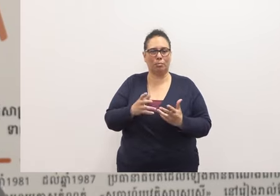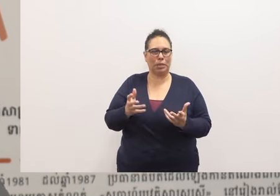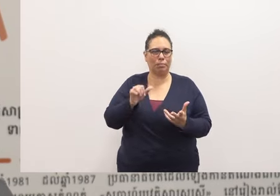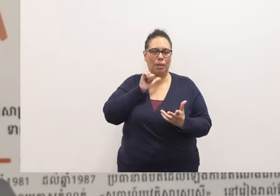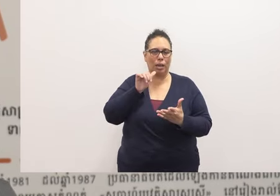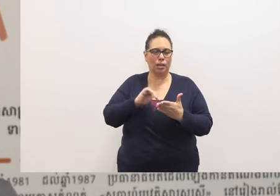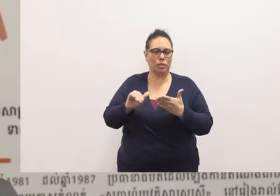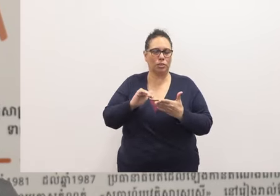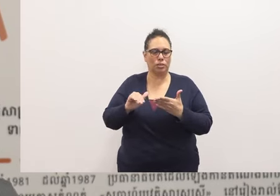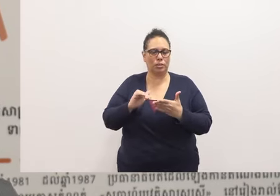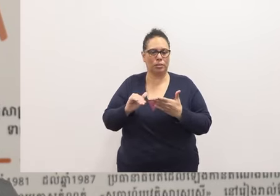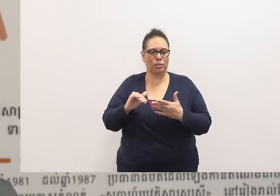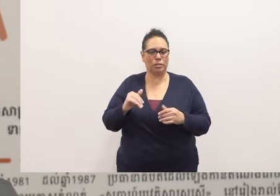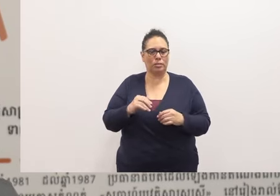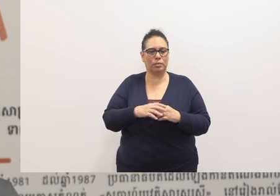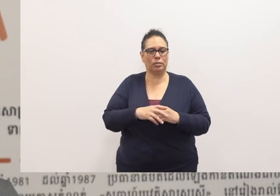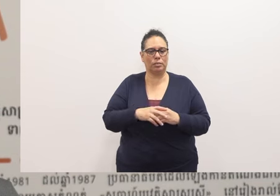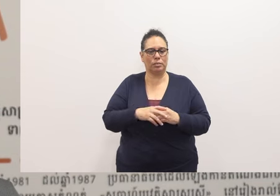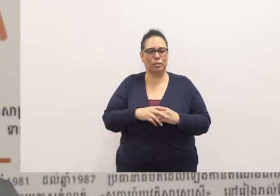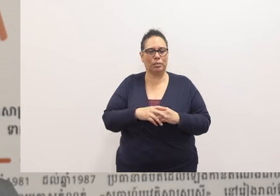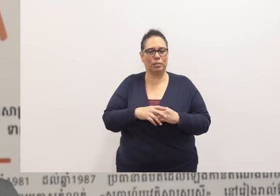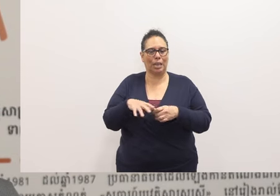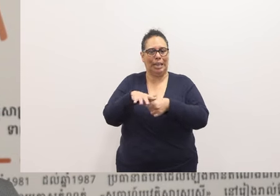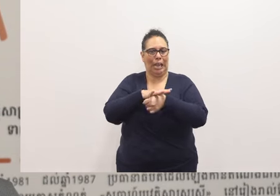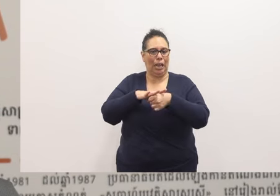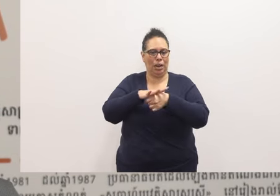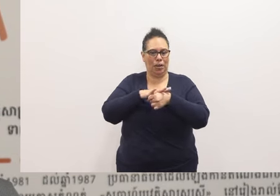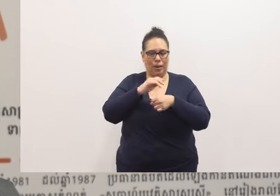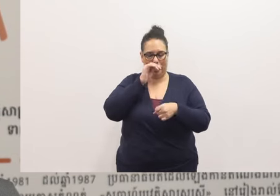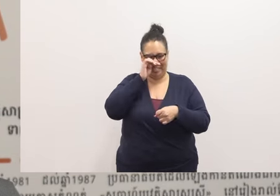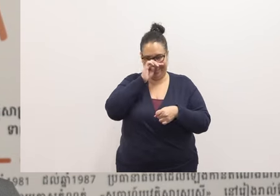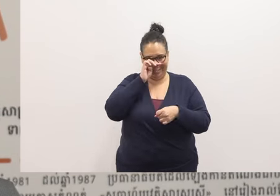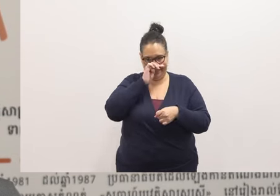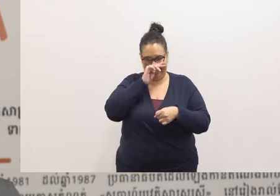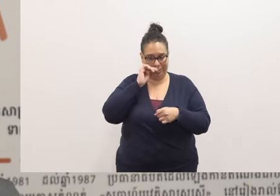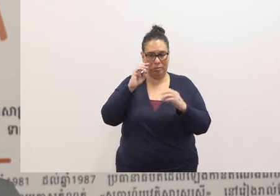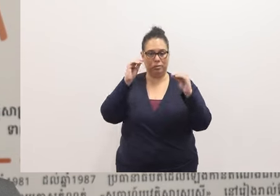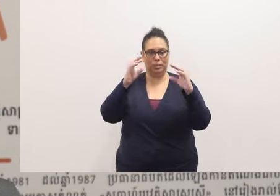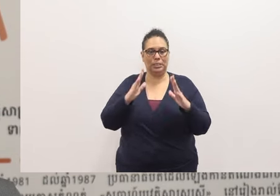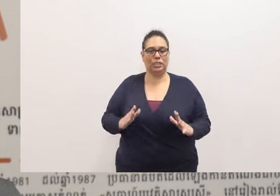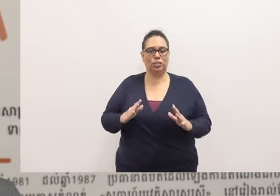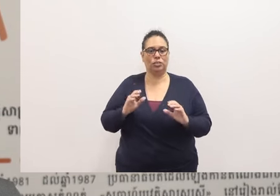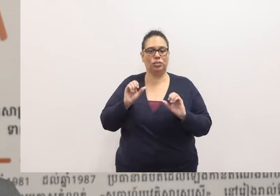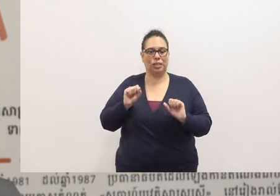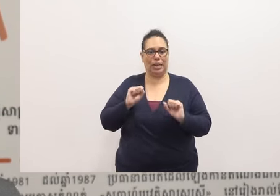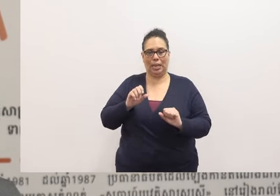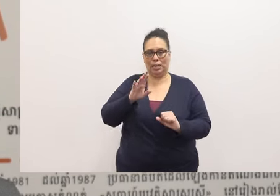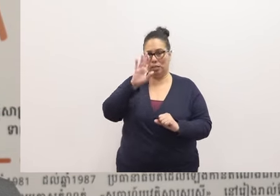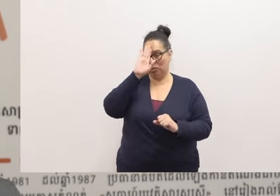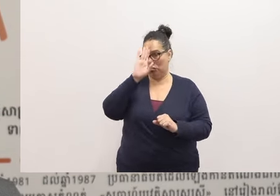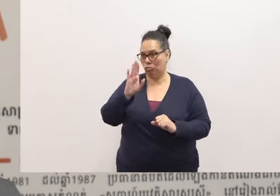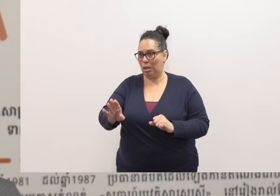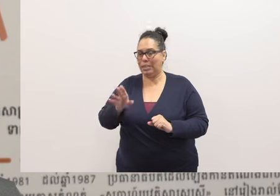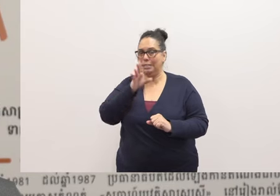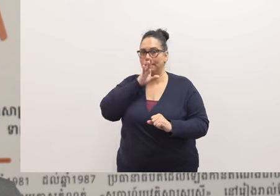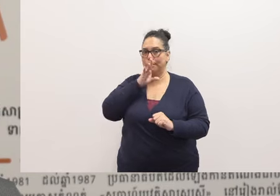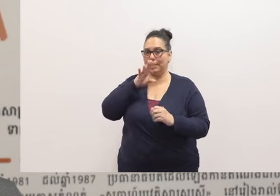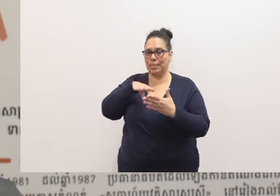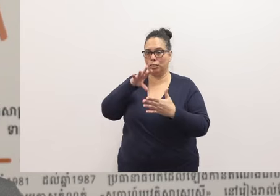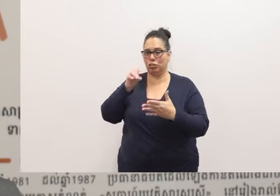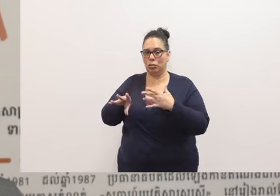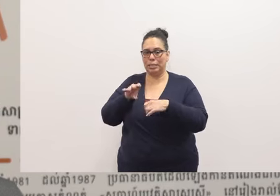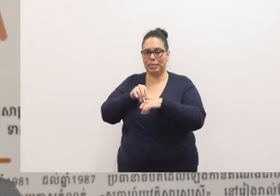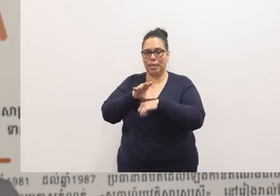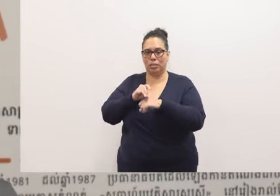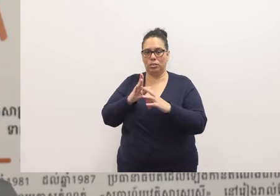absences were something, was an area where teachers could directly speak to the students and to counselors.